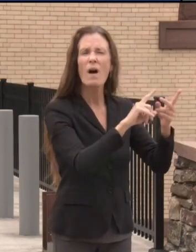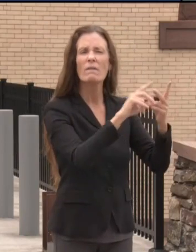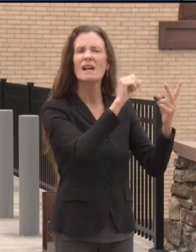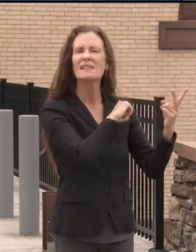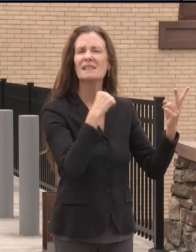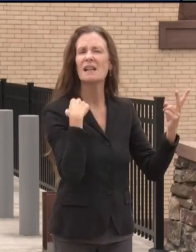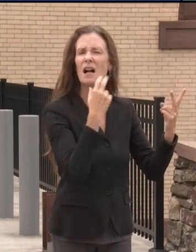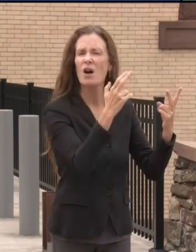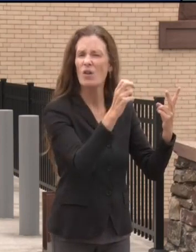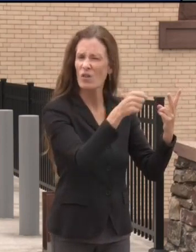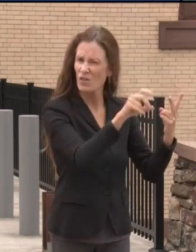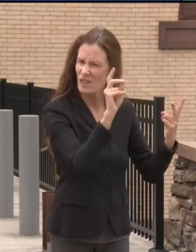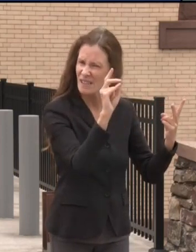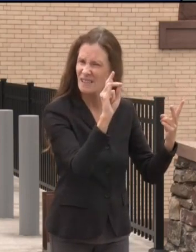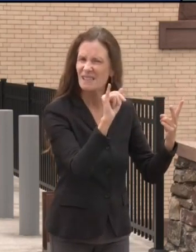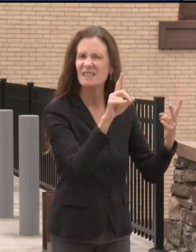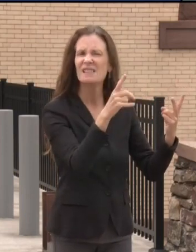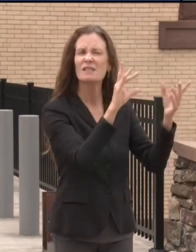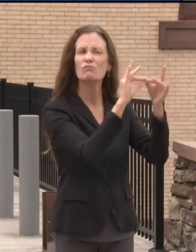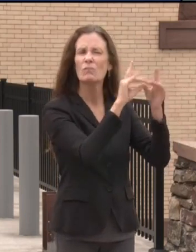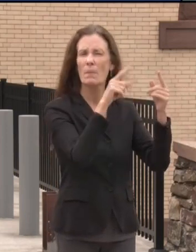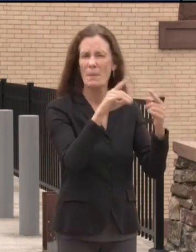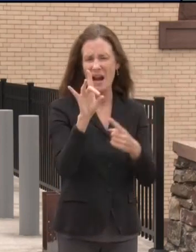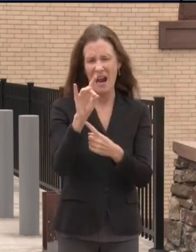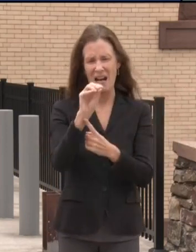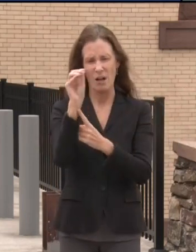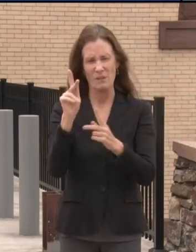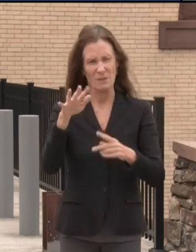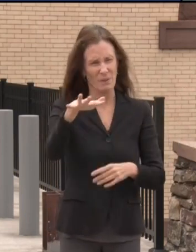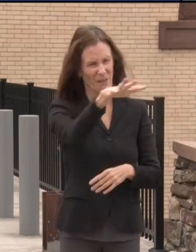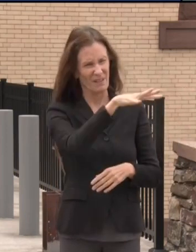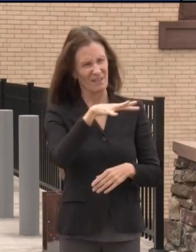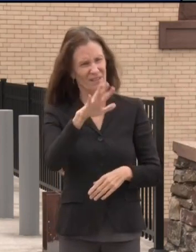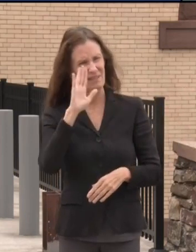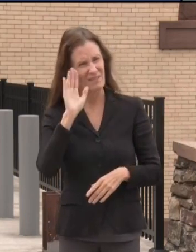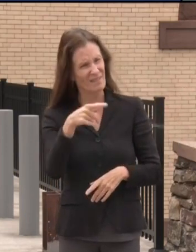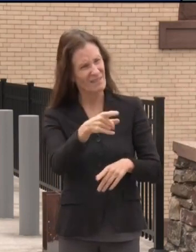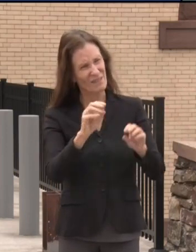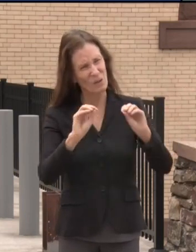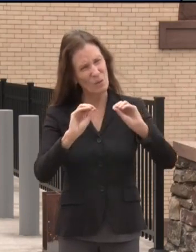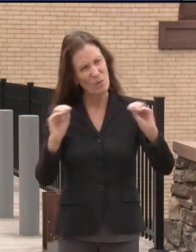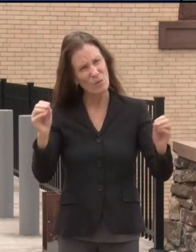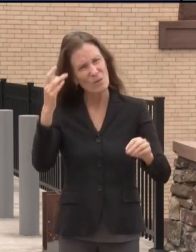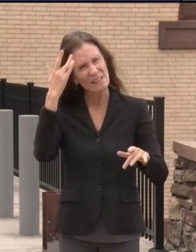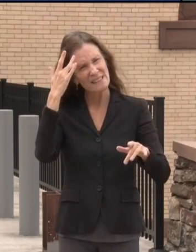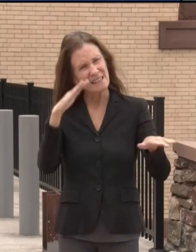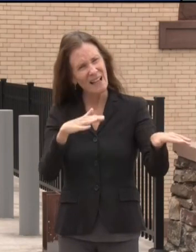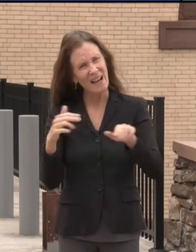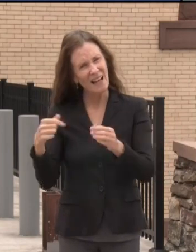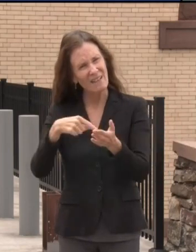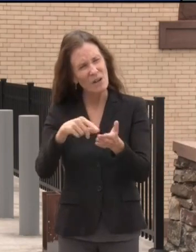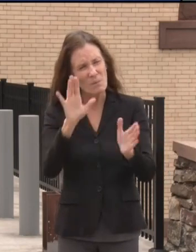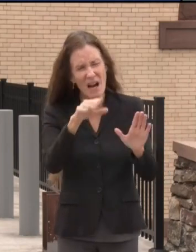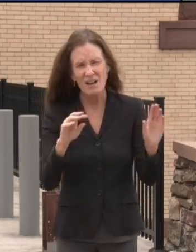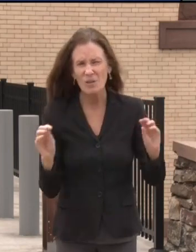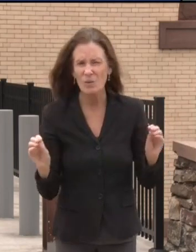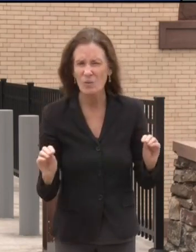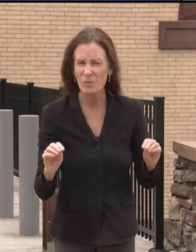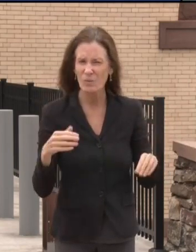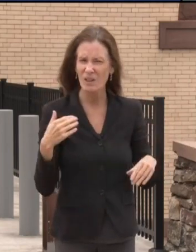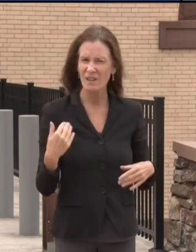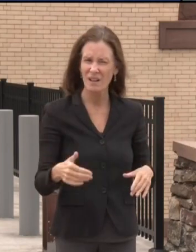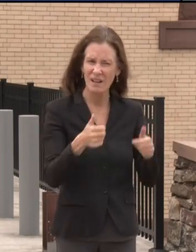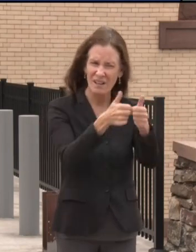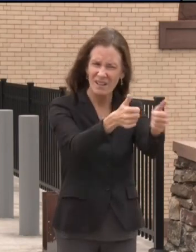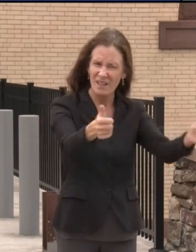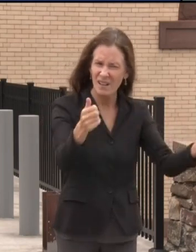hardworking Pennsylvanians had no form of paid medical leave to care for themselves or a loved one without fear of losing